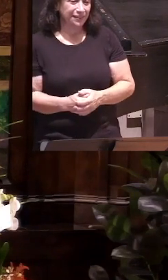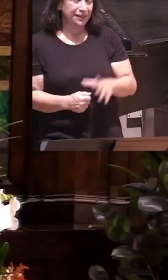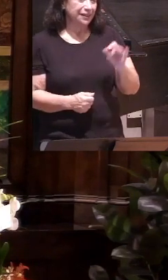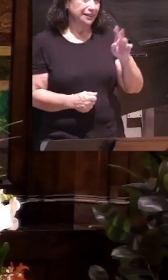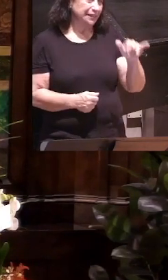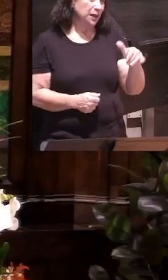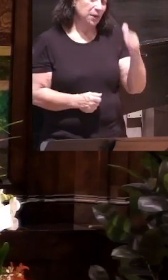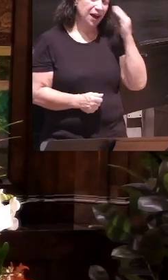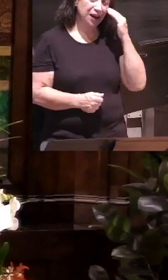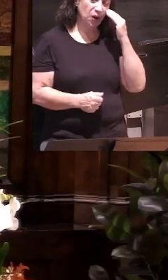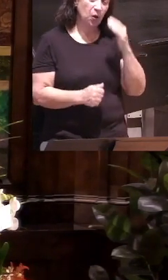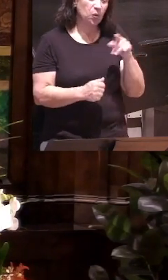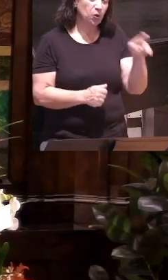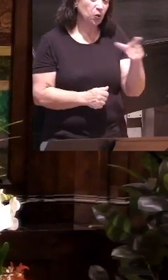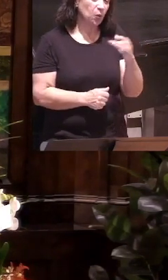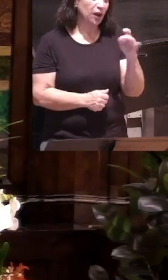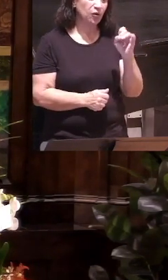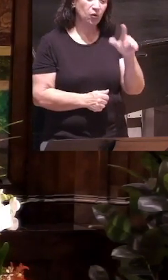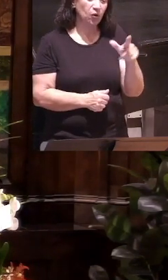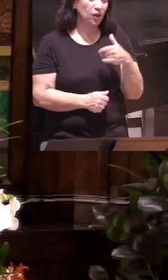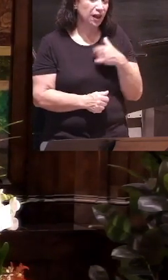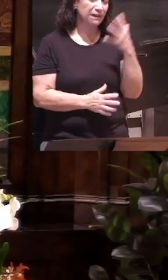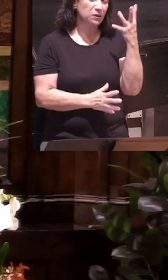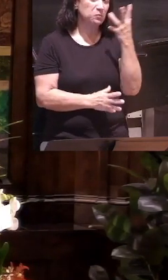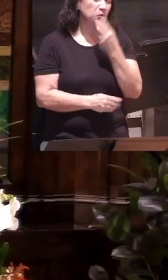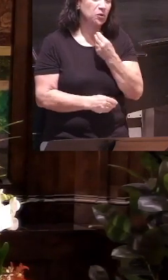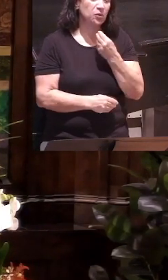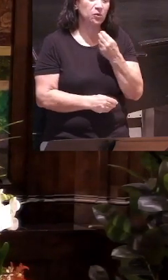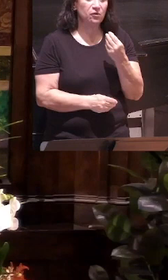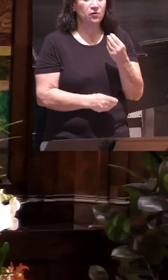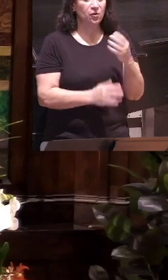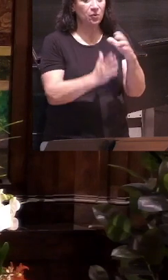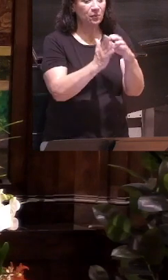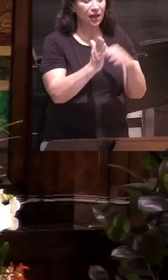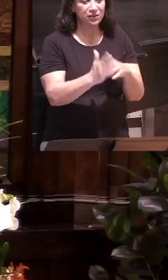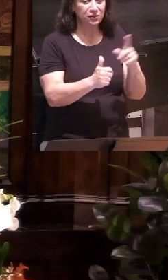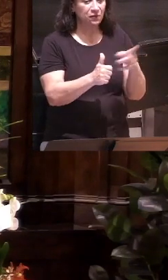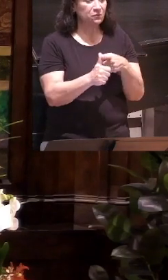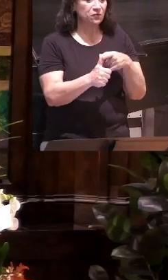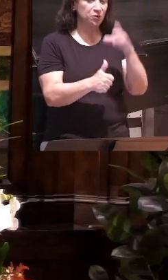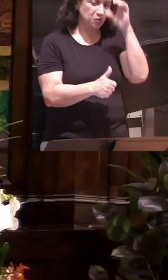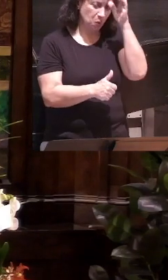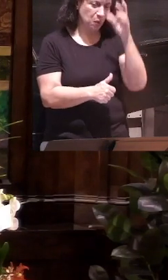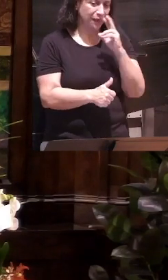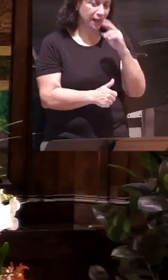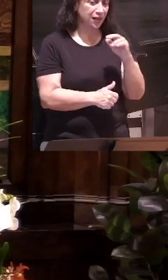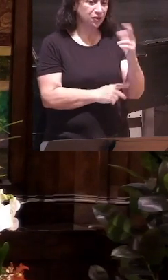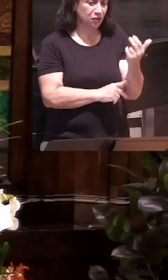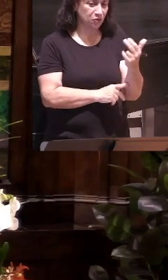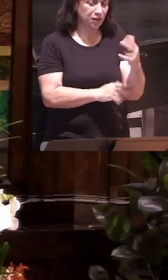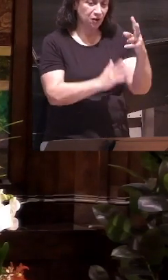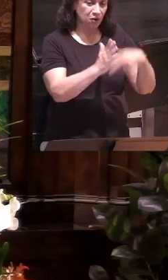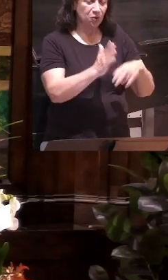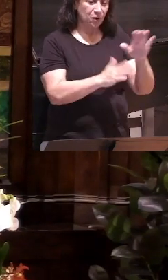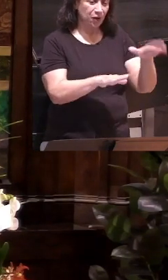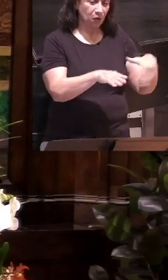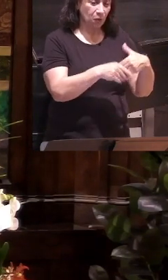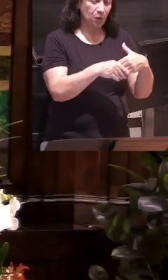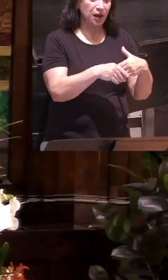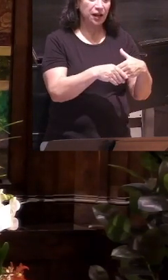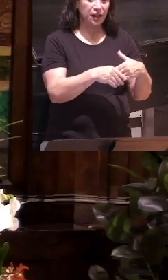Tammy, I know that you and Earl had that beautiful passage from 1 Corinthians 13 read at your wedding,